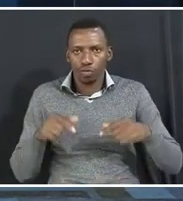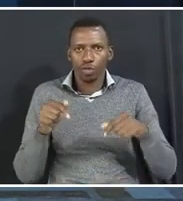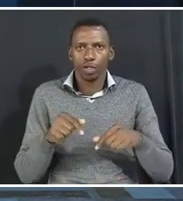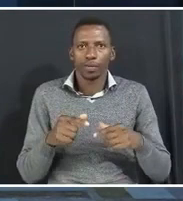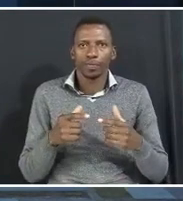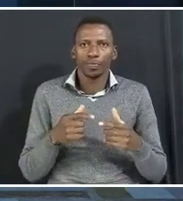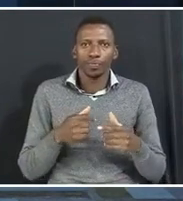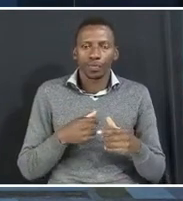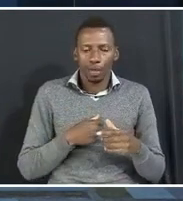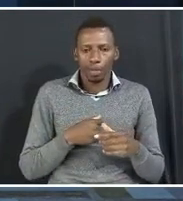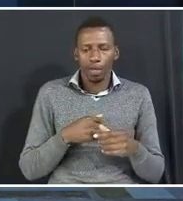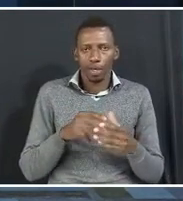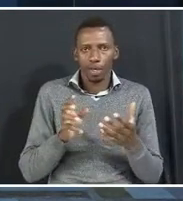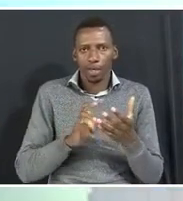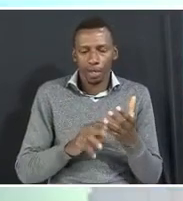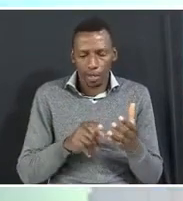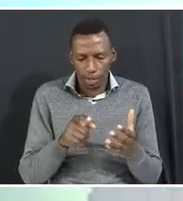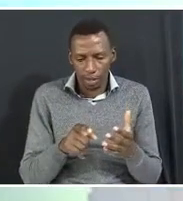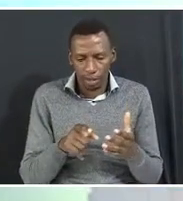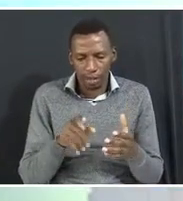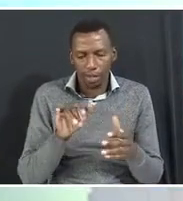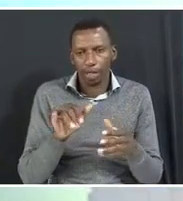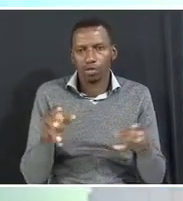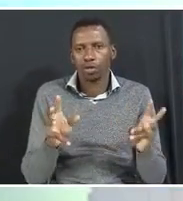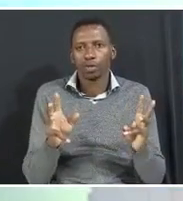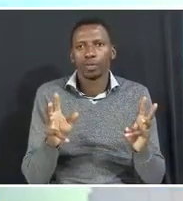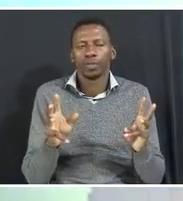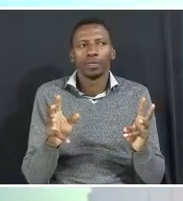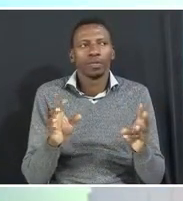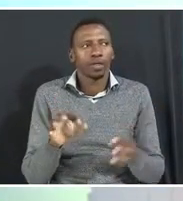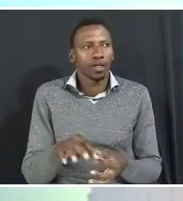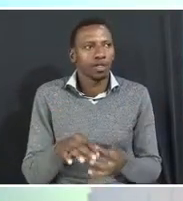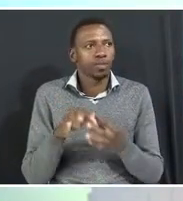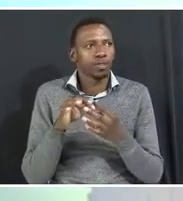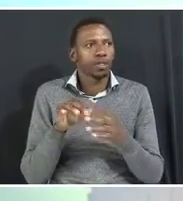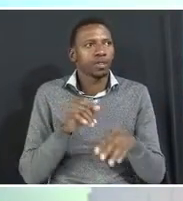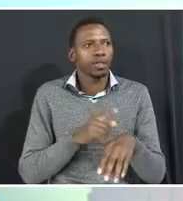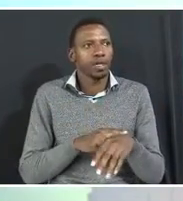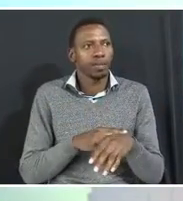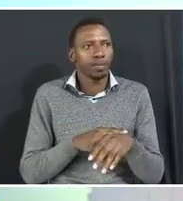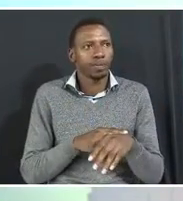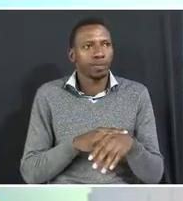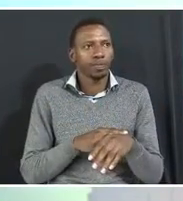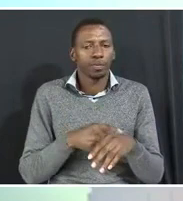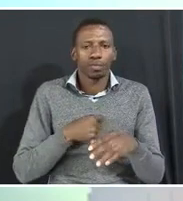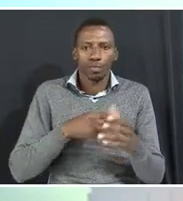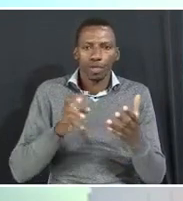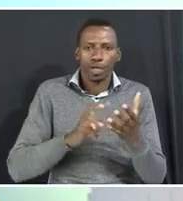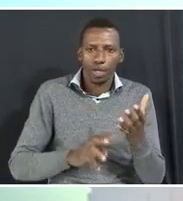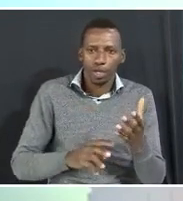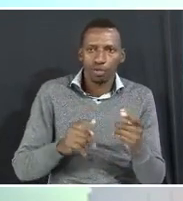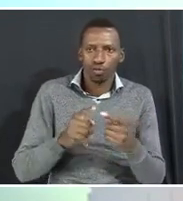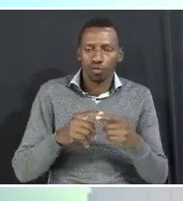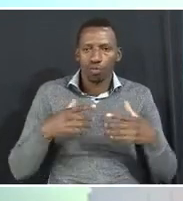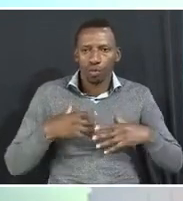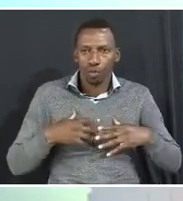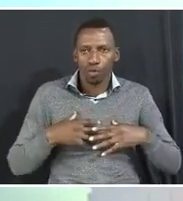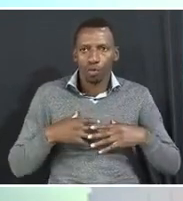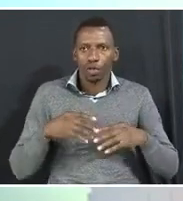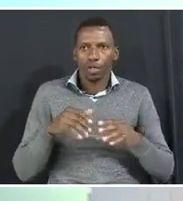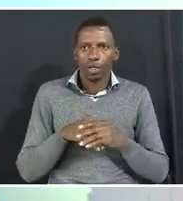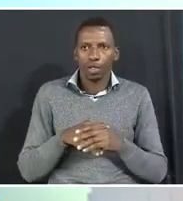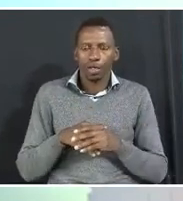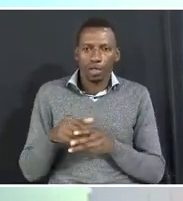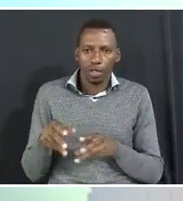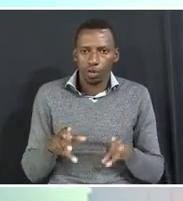I do read this text in that context, and especially when I'm reading to people in the manner in which they